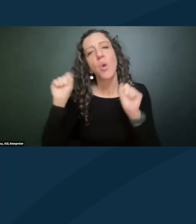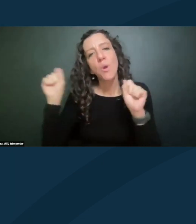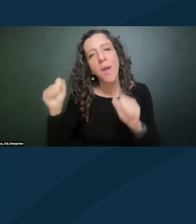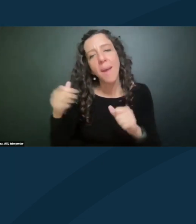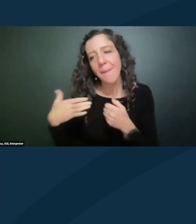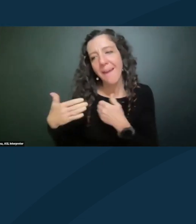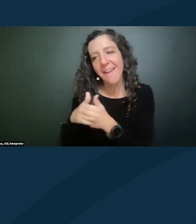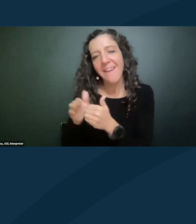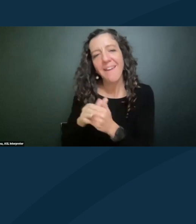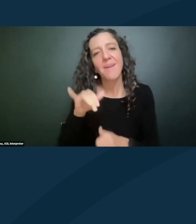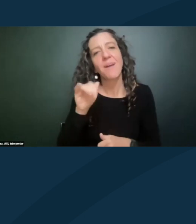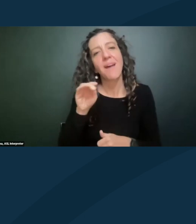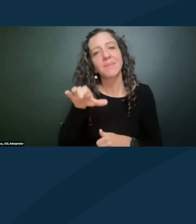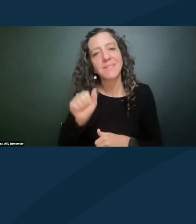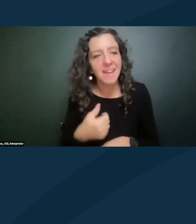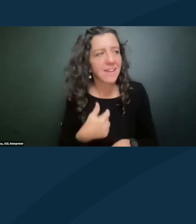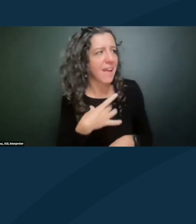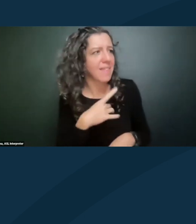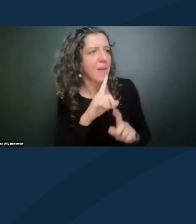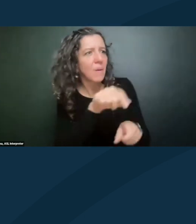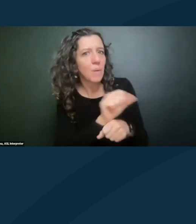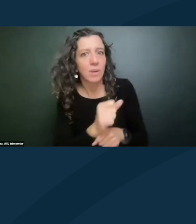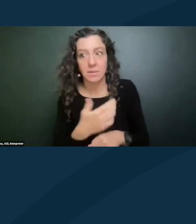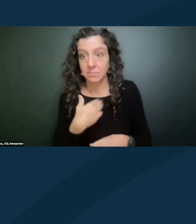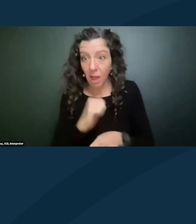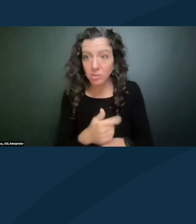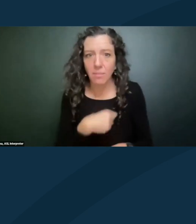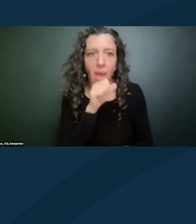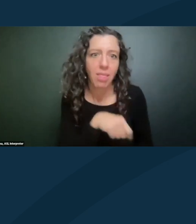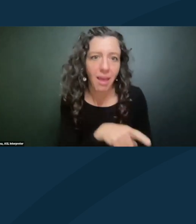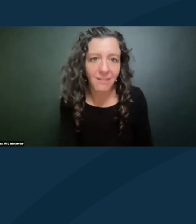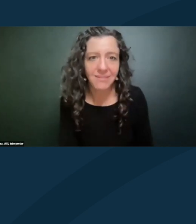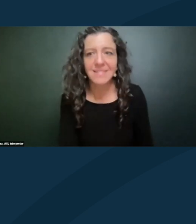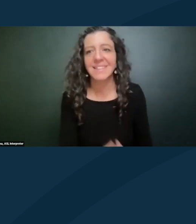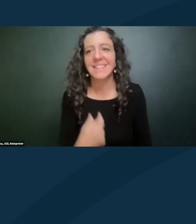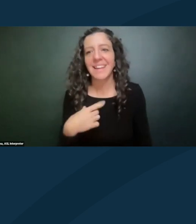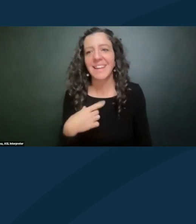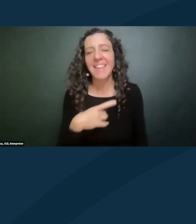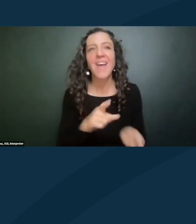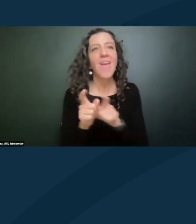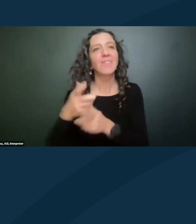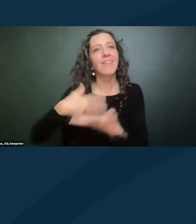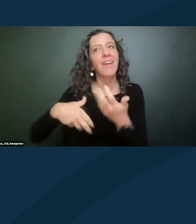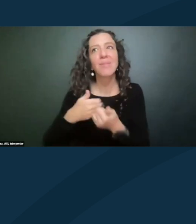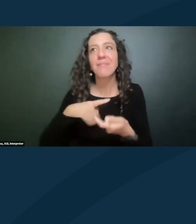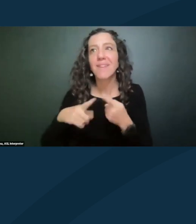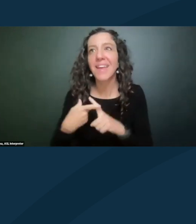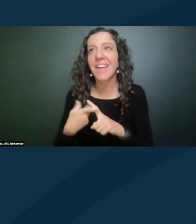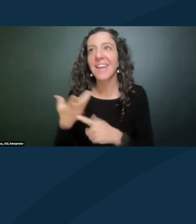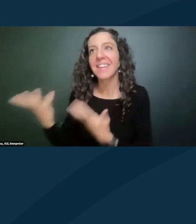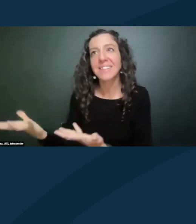YMCA, go to work. I have a job I love. I also like to hang